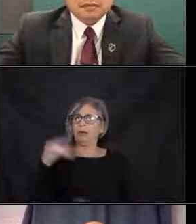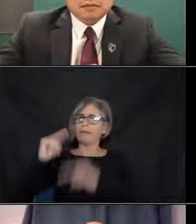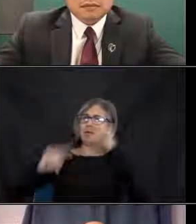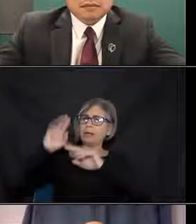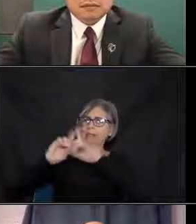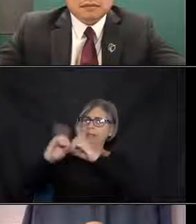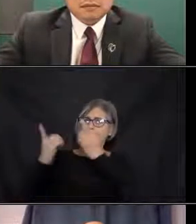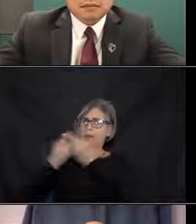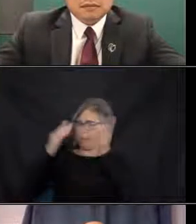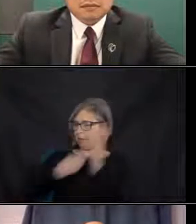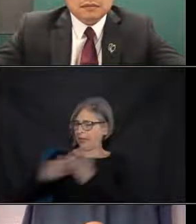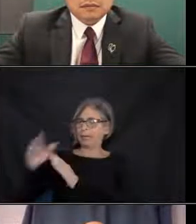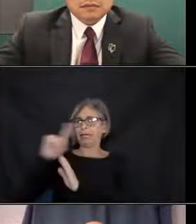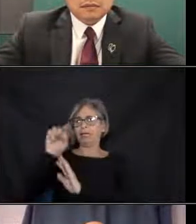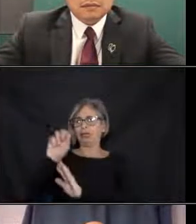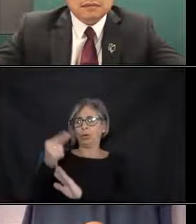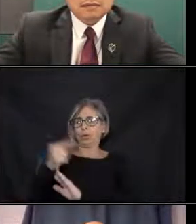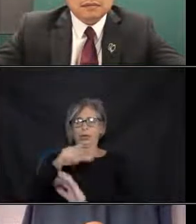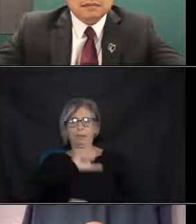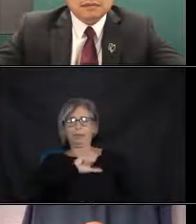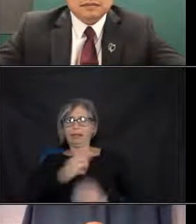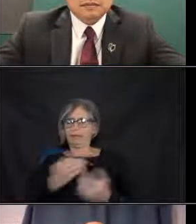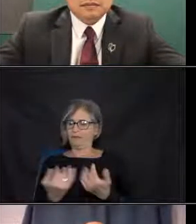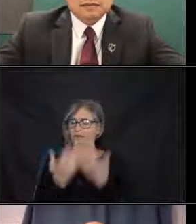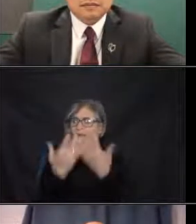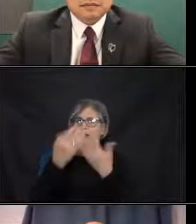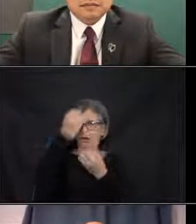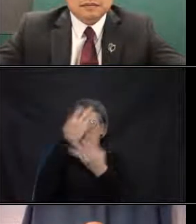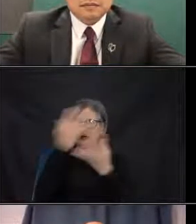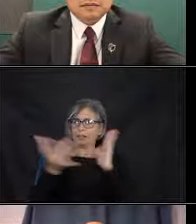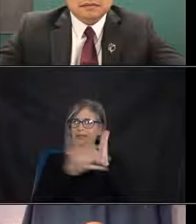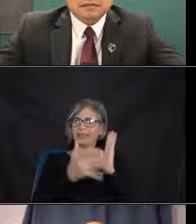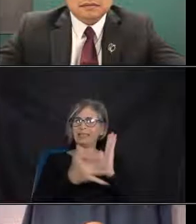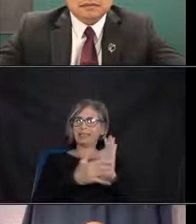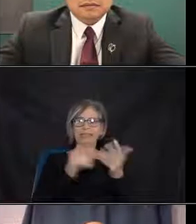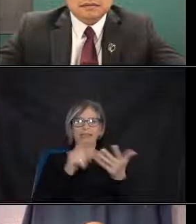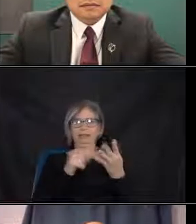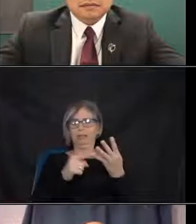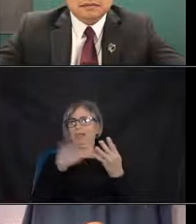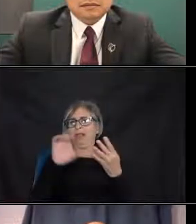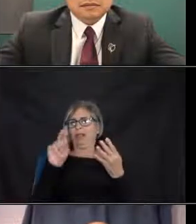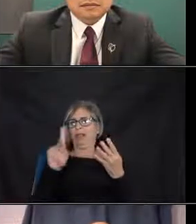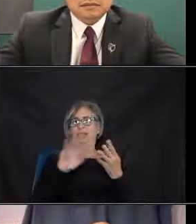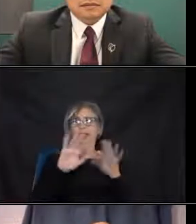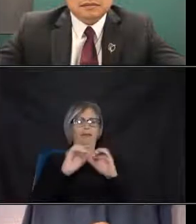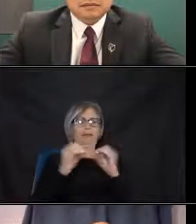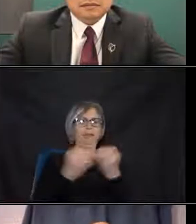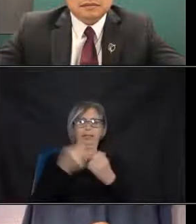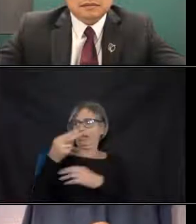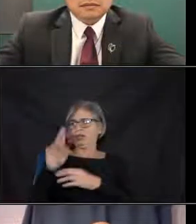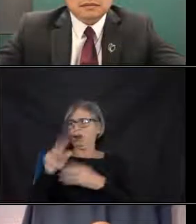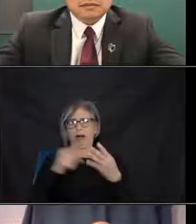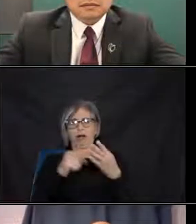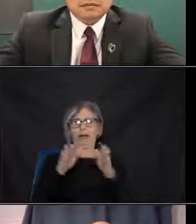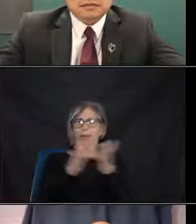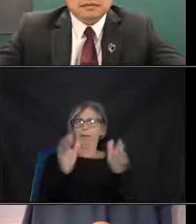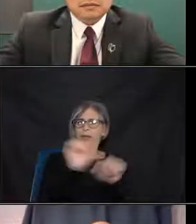the planning and zoning, police, fire, information technology, the clerk's office, human resources, public